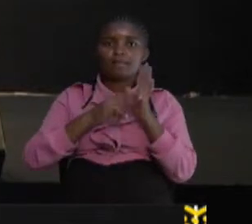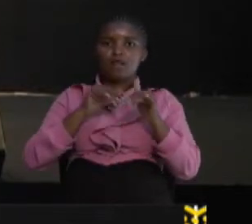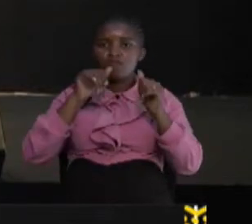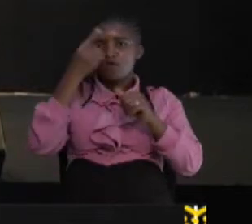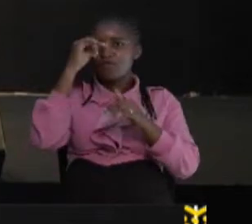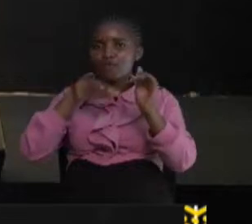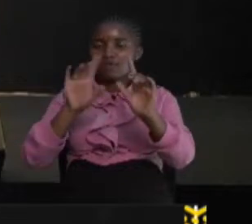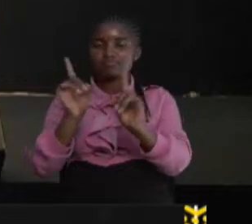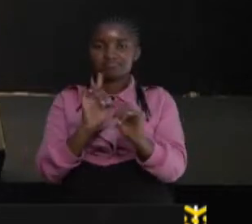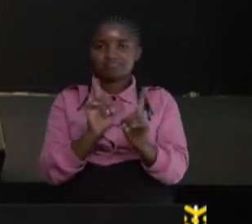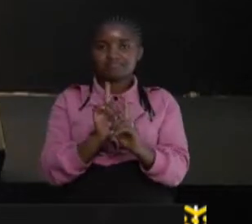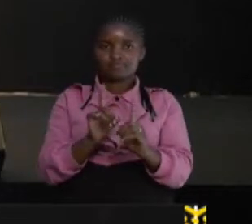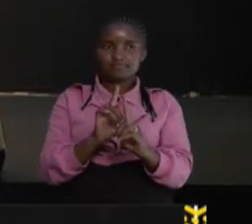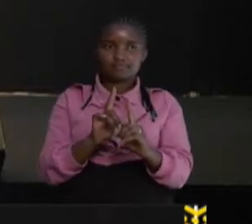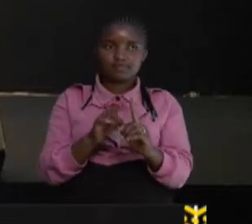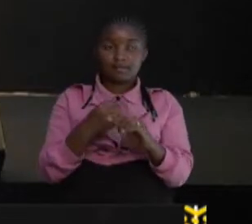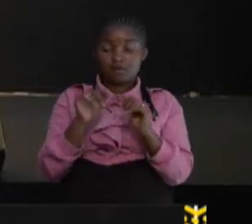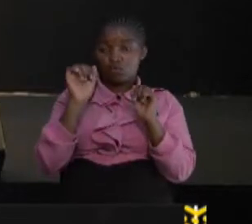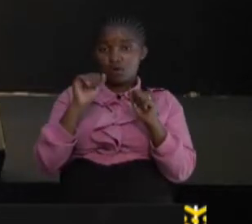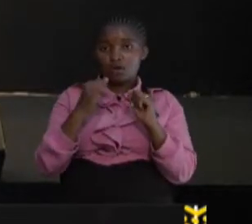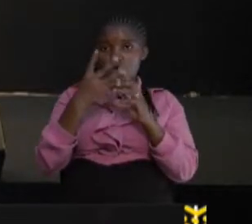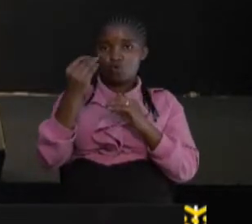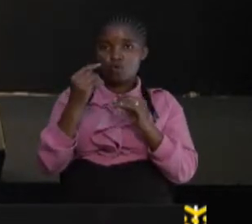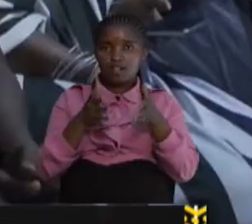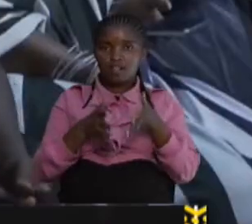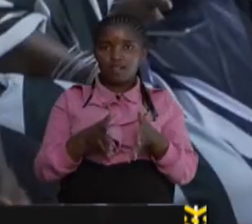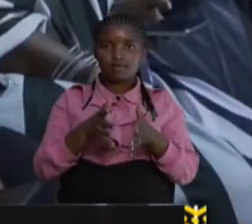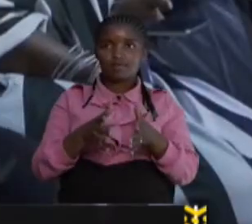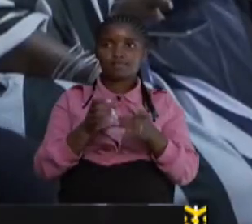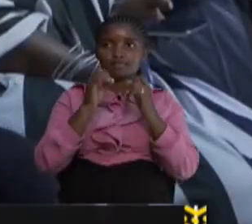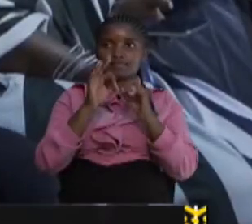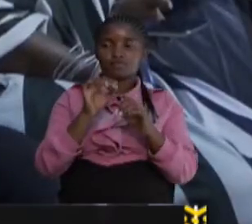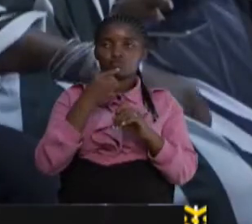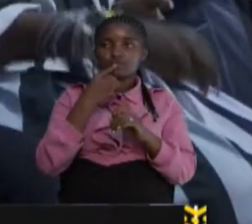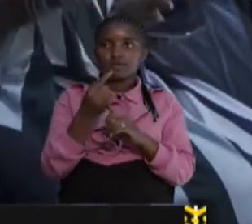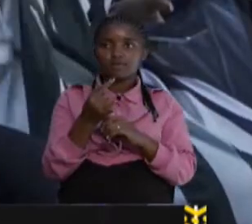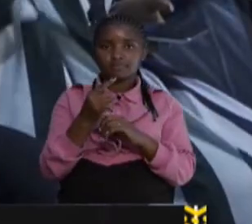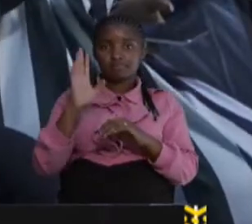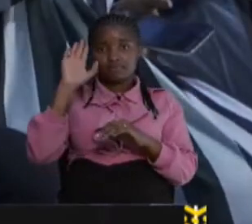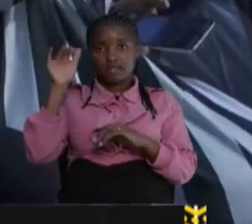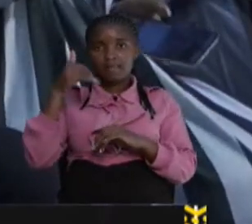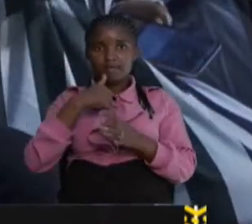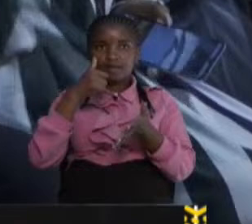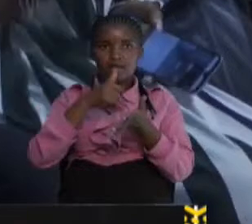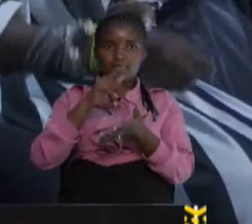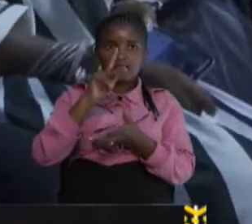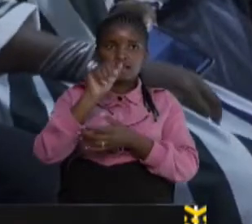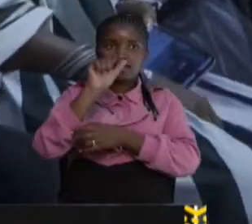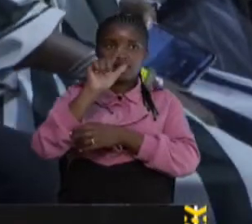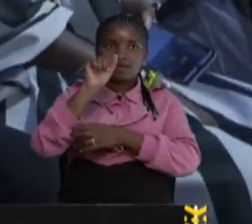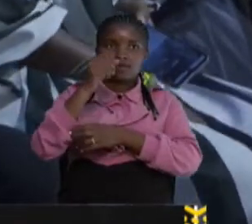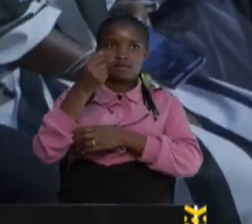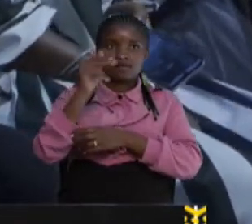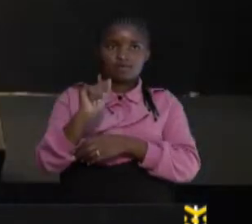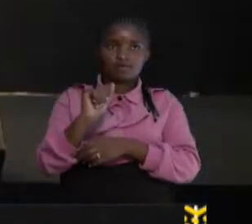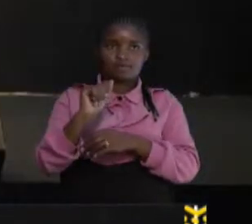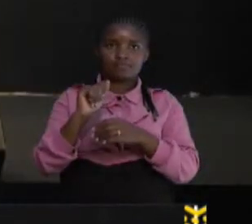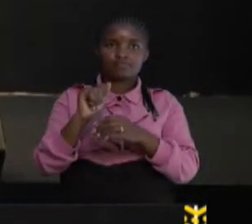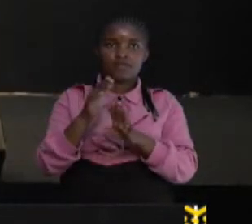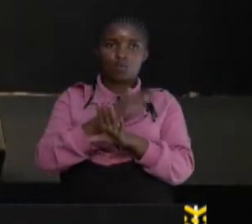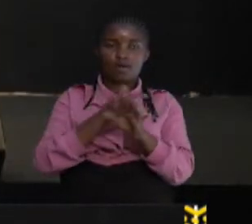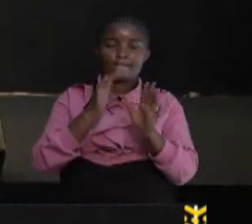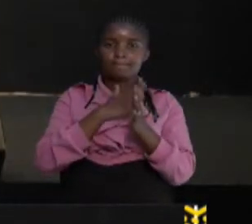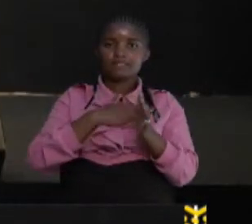don't. Well, you can also go live, especially you go live and say, hey, I'm at the Kalasha Awards. Come, let me take you behind the